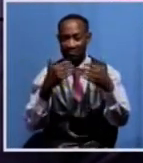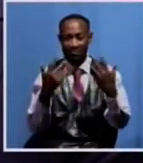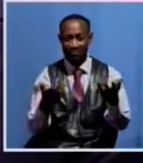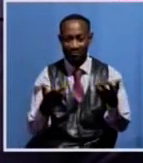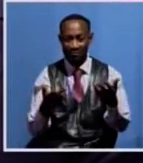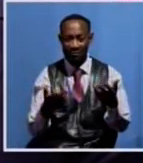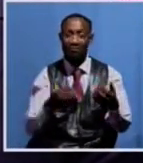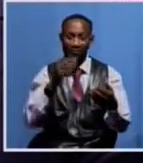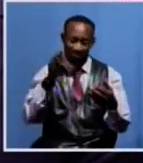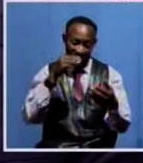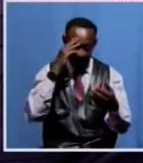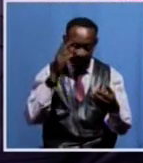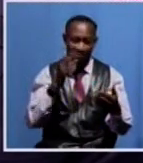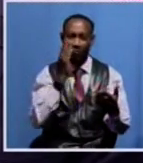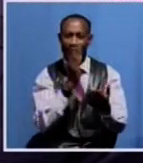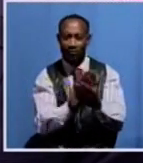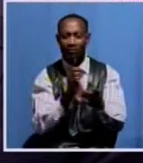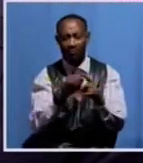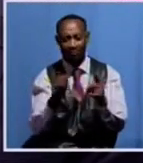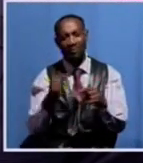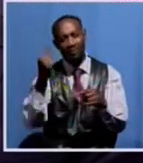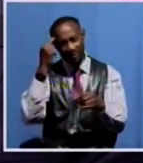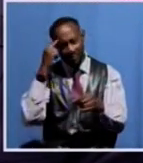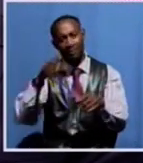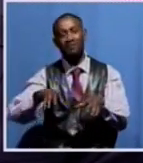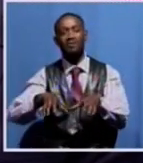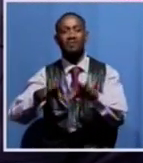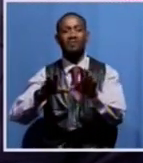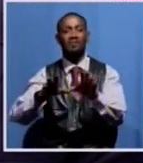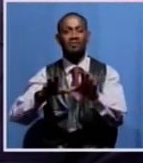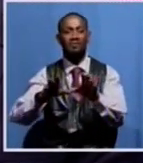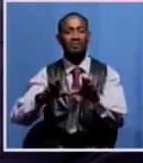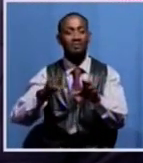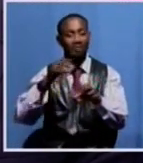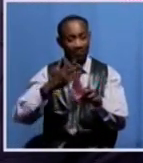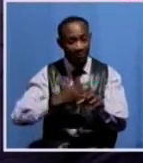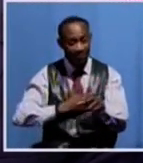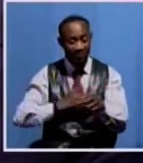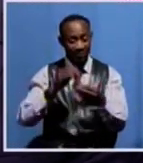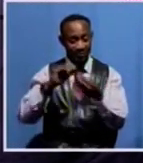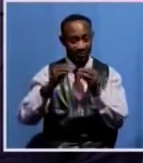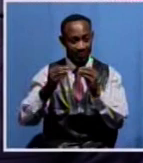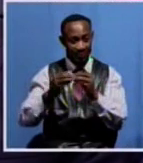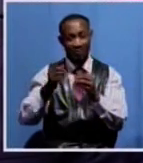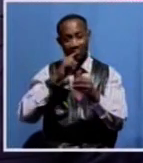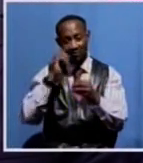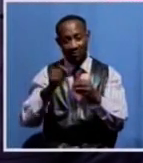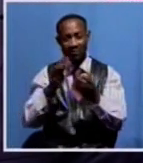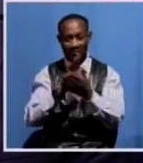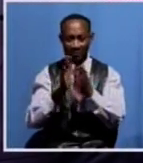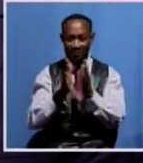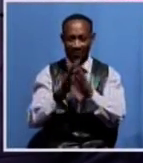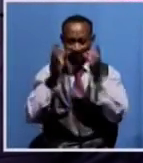Government continues. So the risk is not there. So in a sense, my rate is what you might call a risk-free